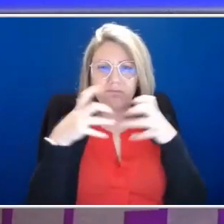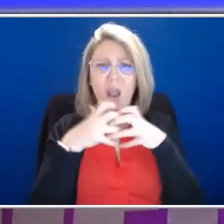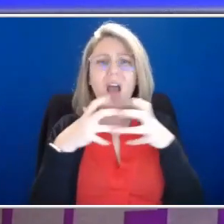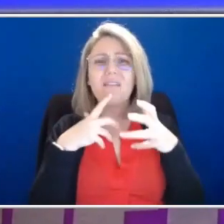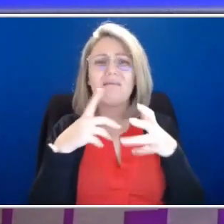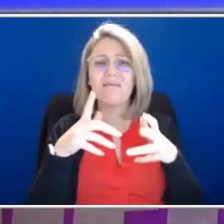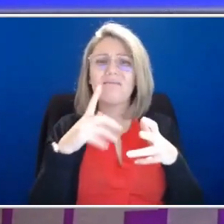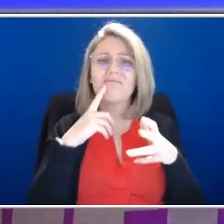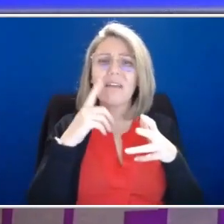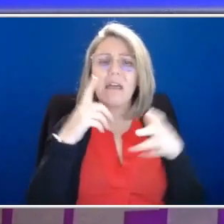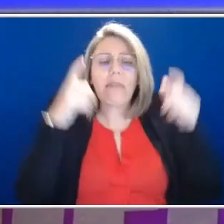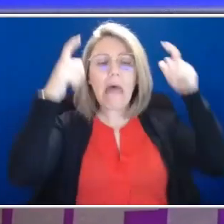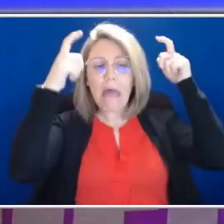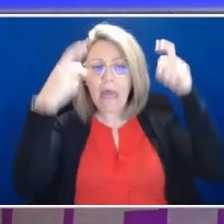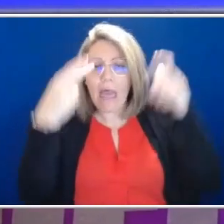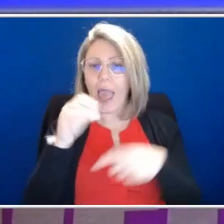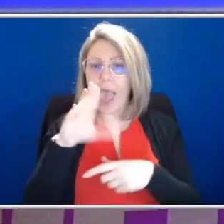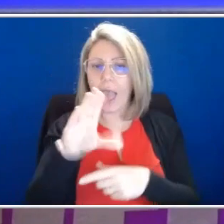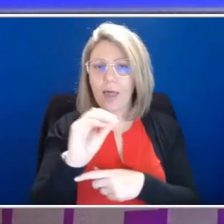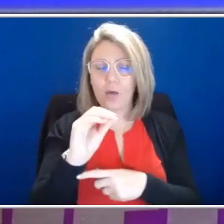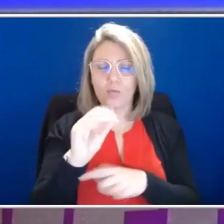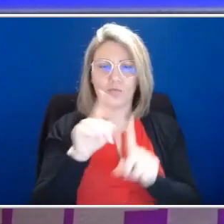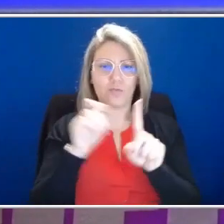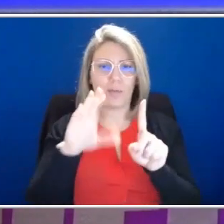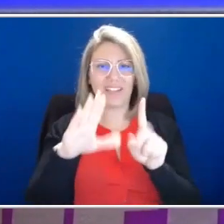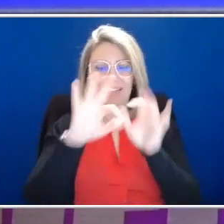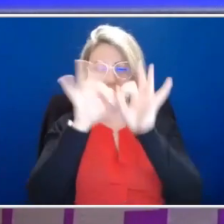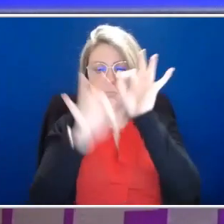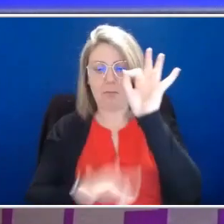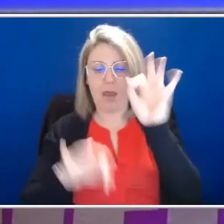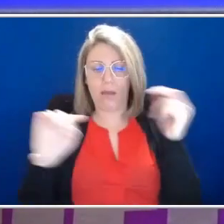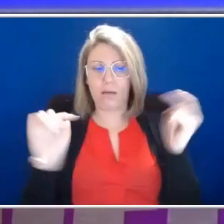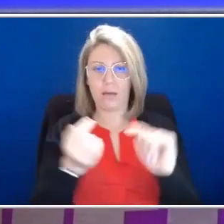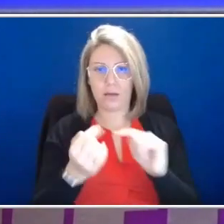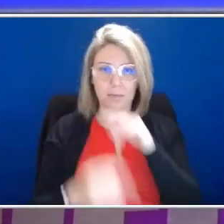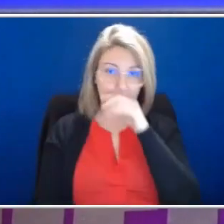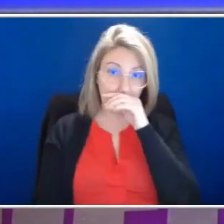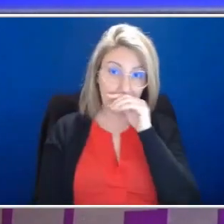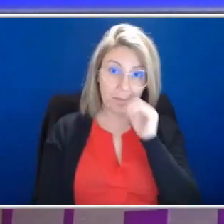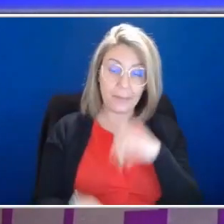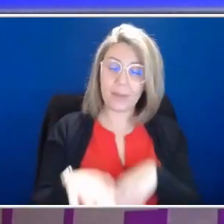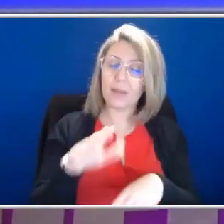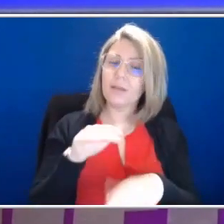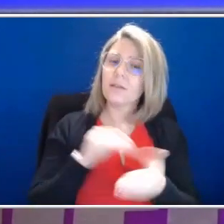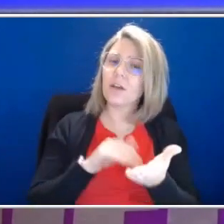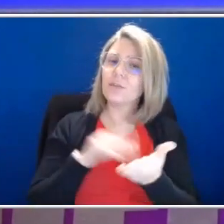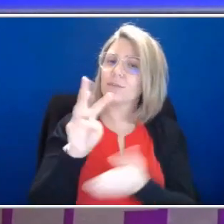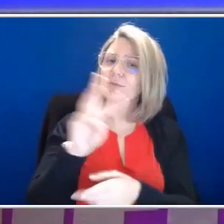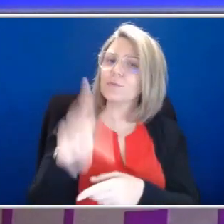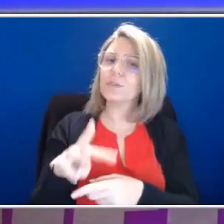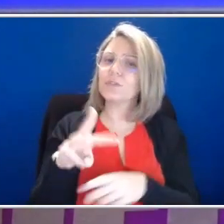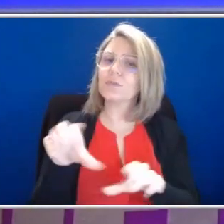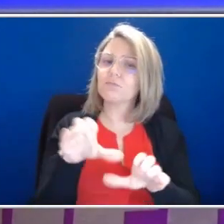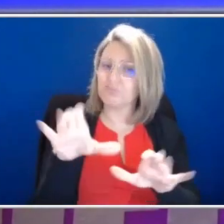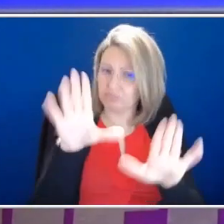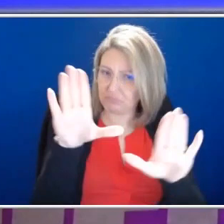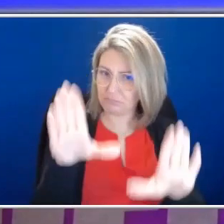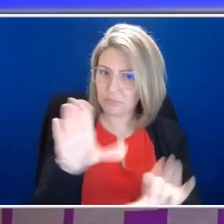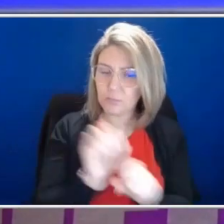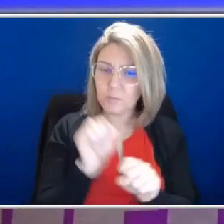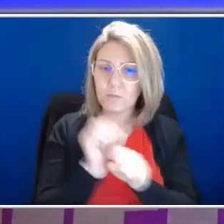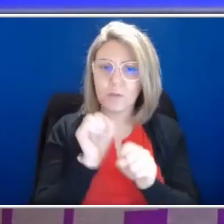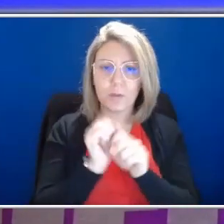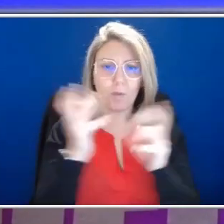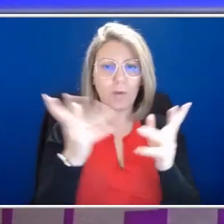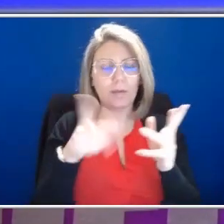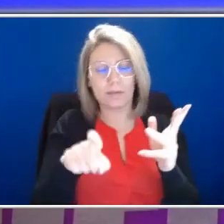spinal injuries. And so the doctors in Wichita did a good job, I think, for what they had to work with. They basically had